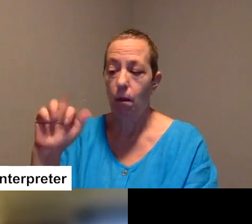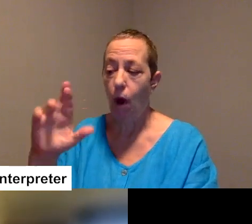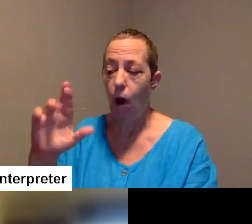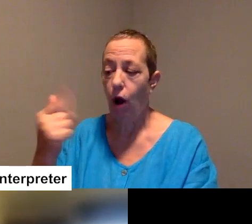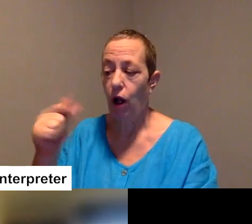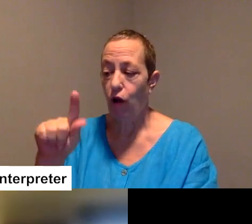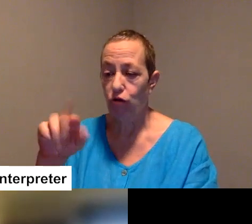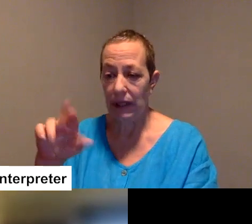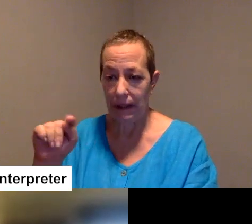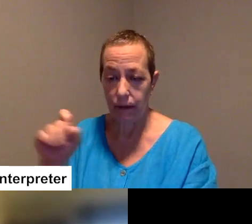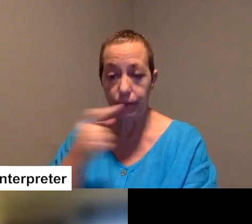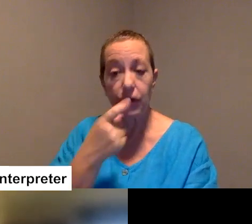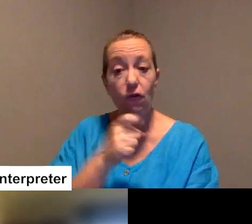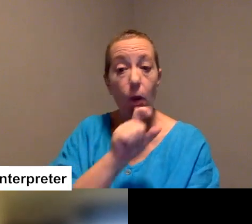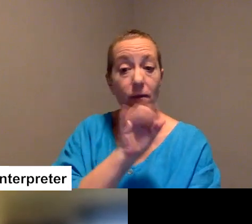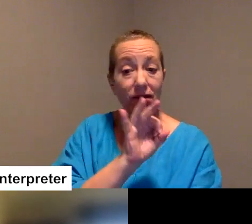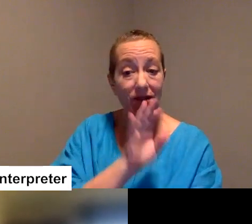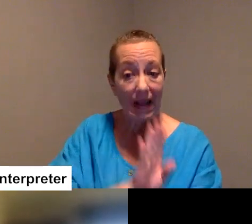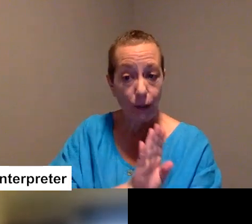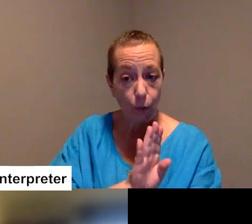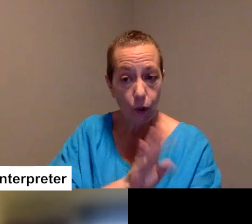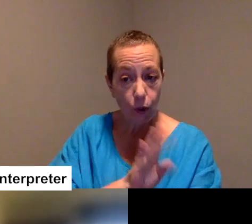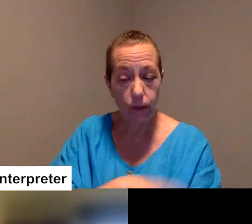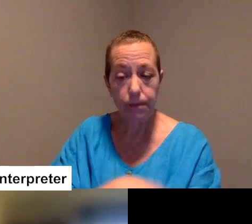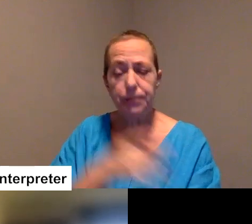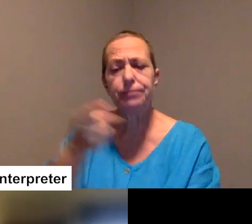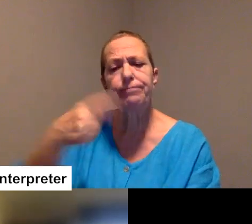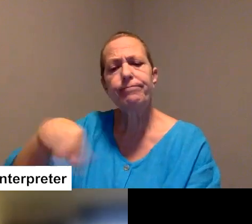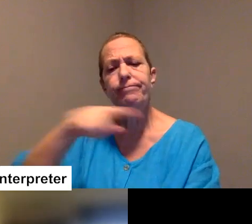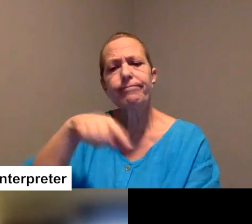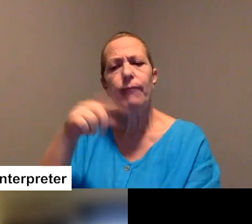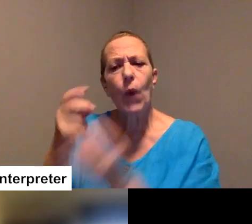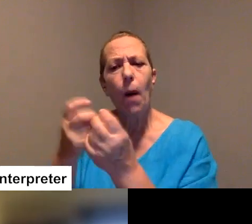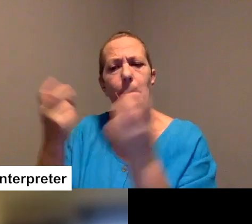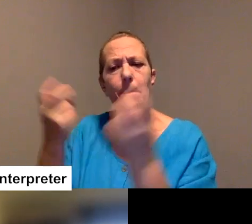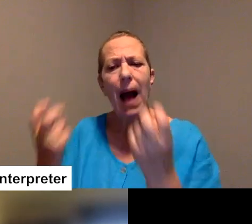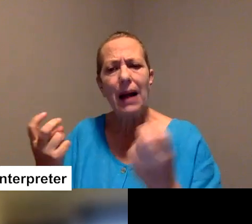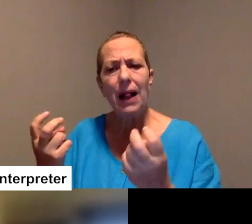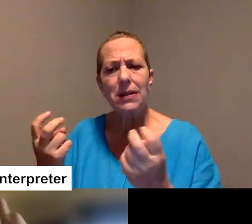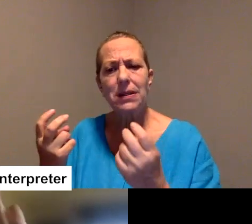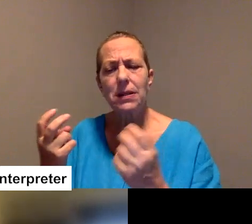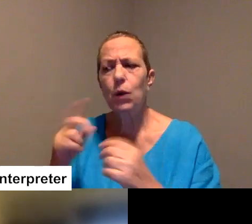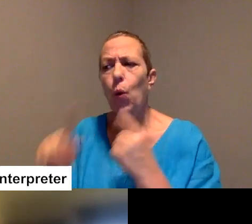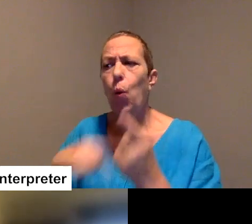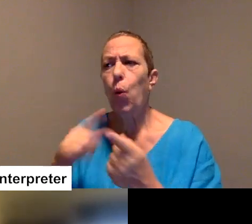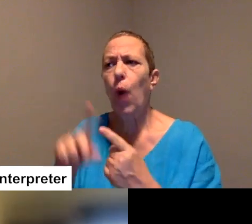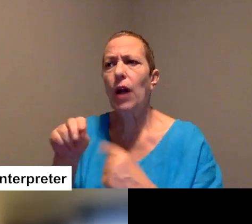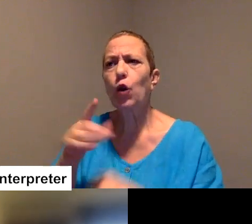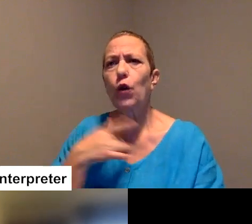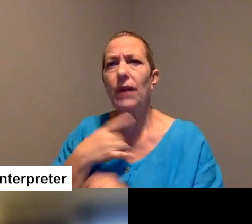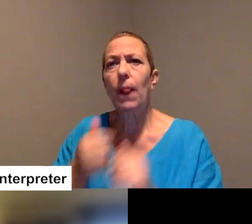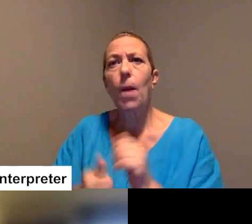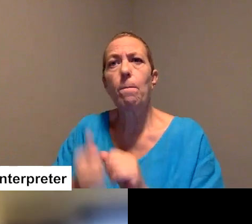Facebook is, when do the panelists feel most seen and respected in the healthcare field?